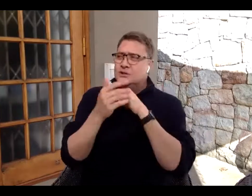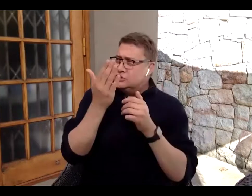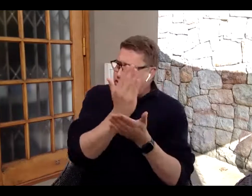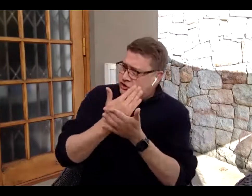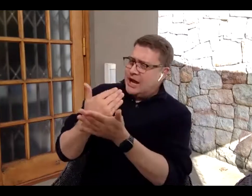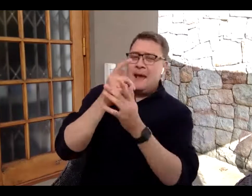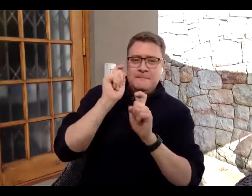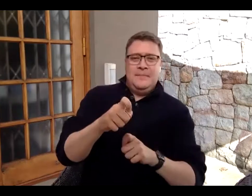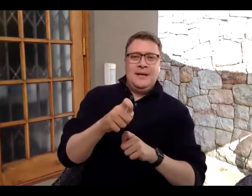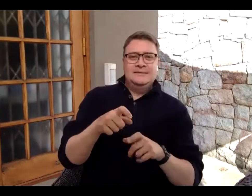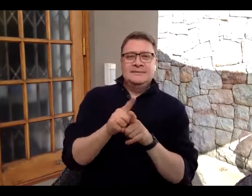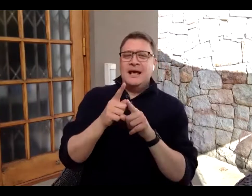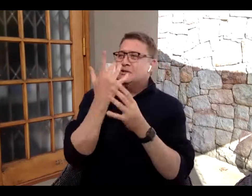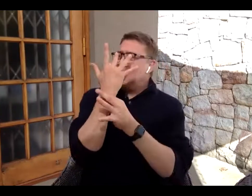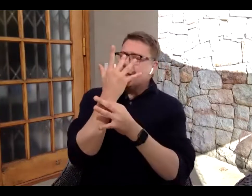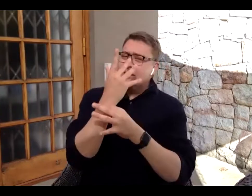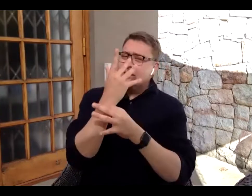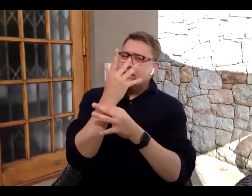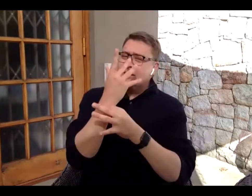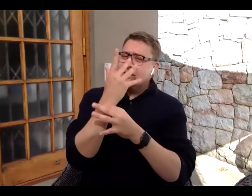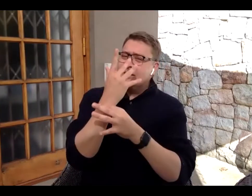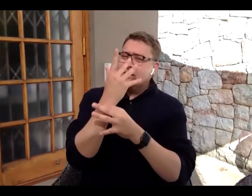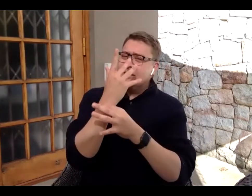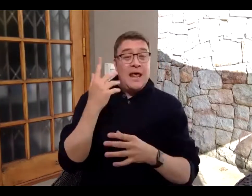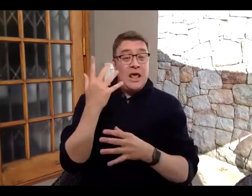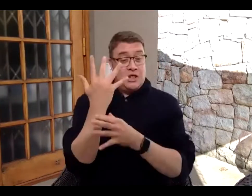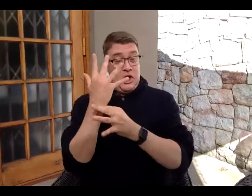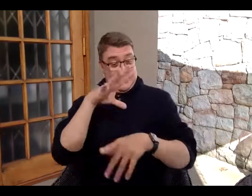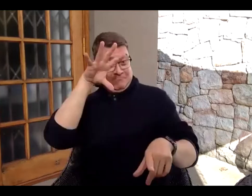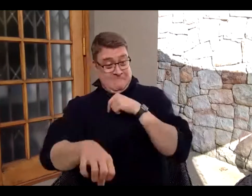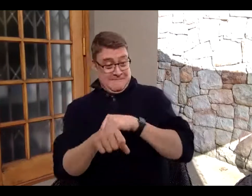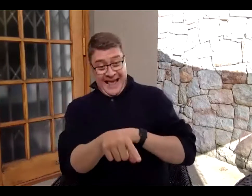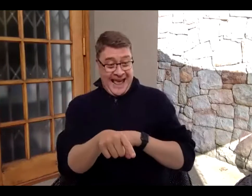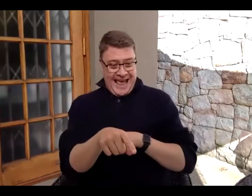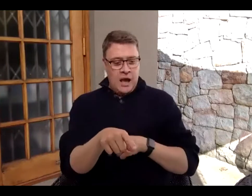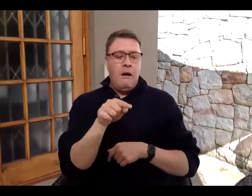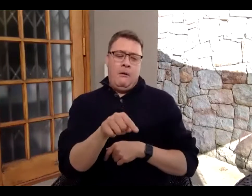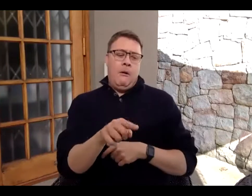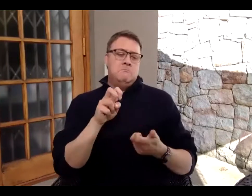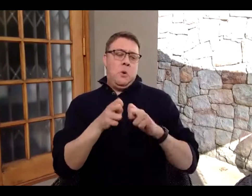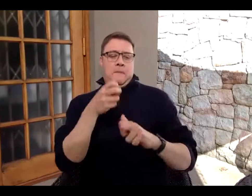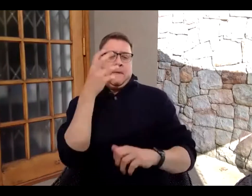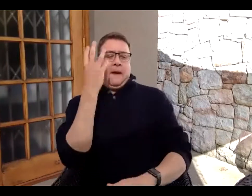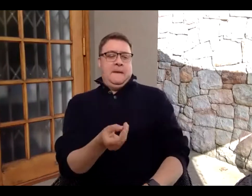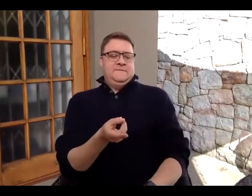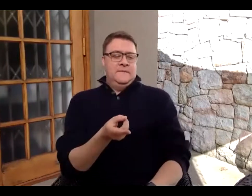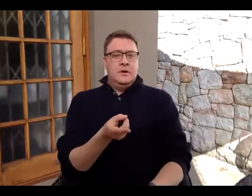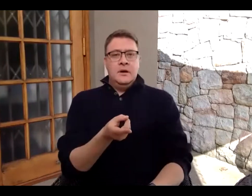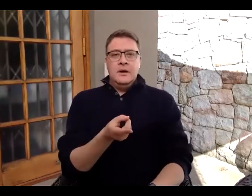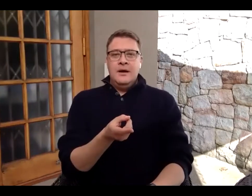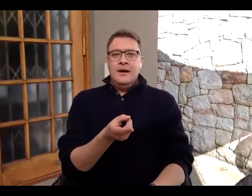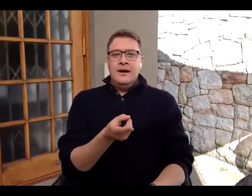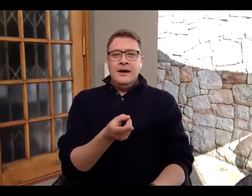that so many people give a diagnosis immediately, and they say that's the problem, but unfortunately you